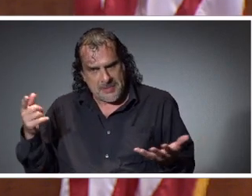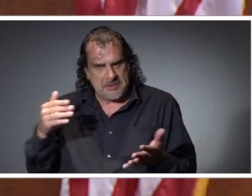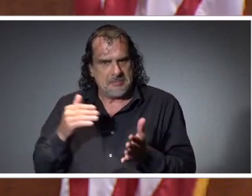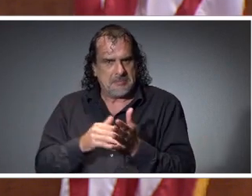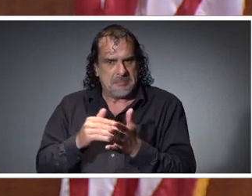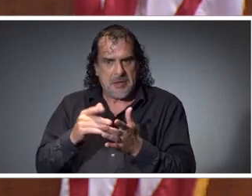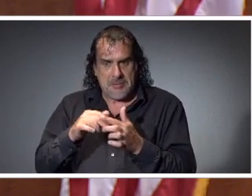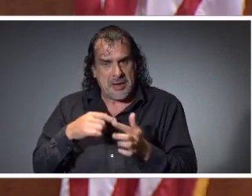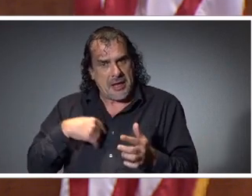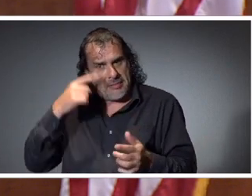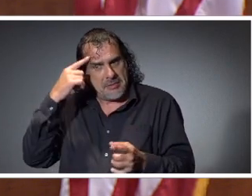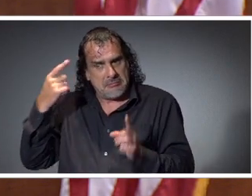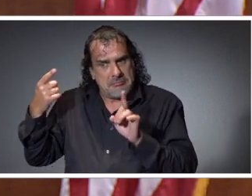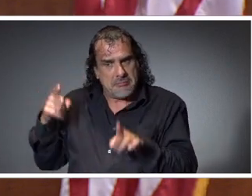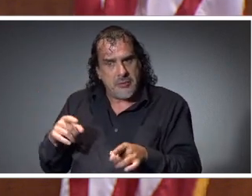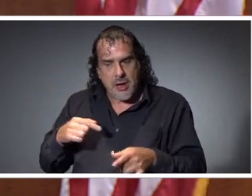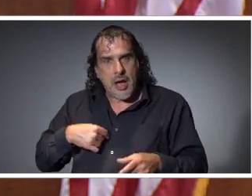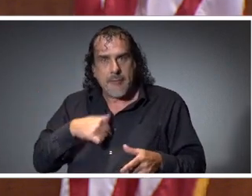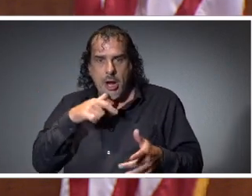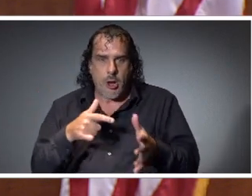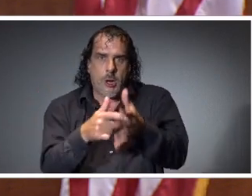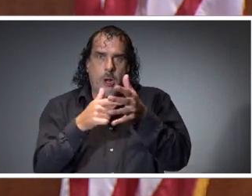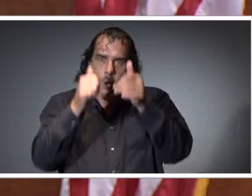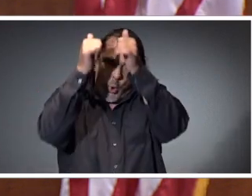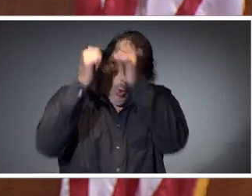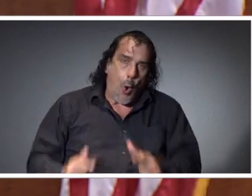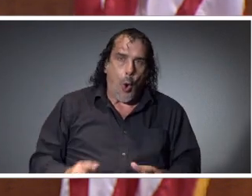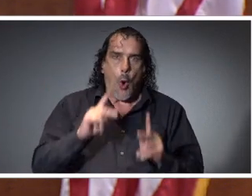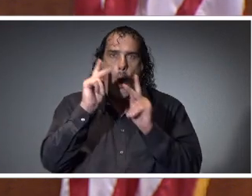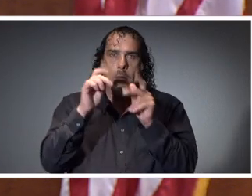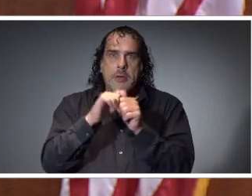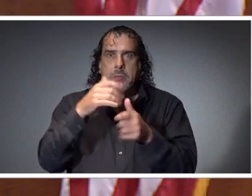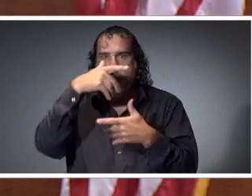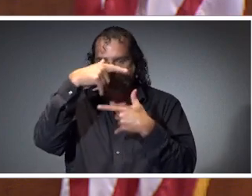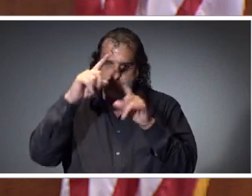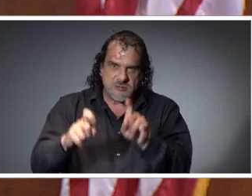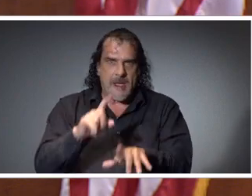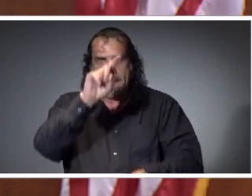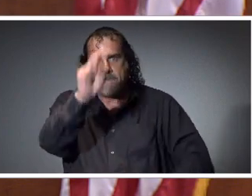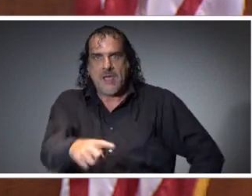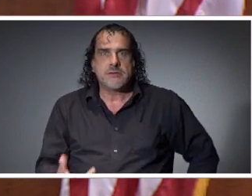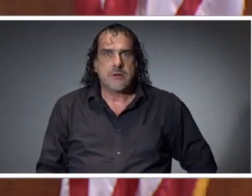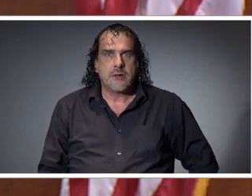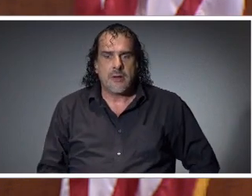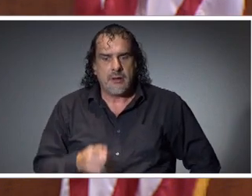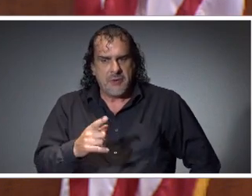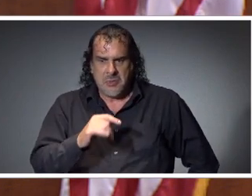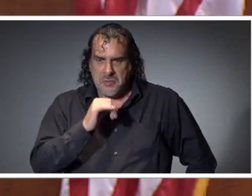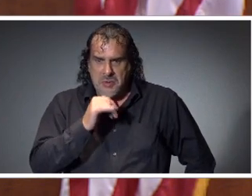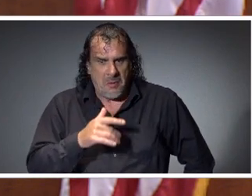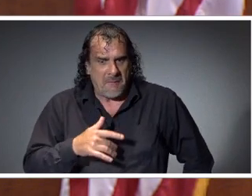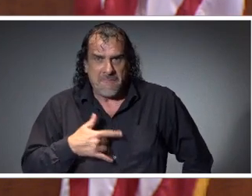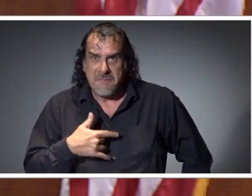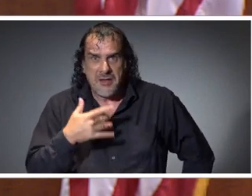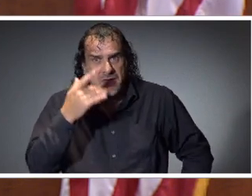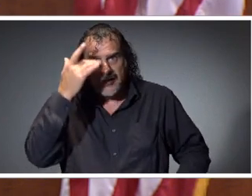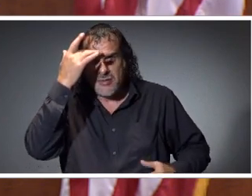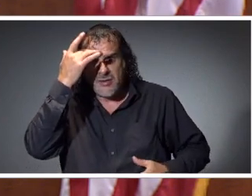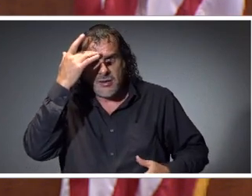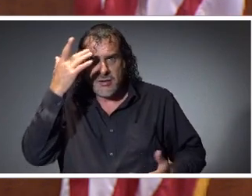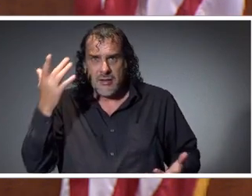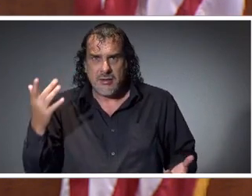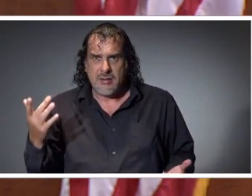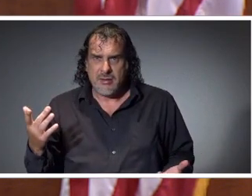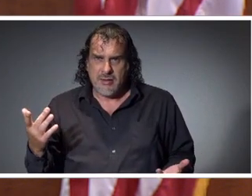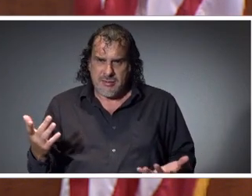I'm not going to mandate that everybody in Mississippi get a test. And if people don't feel bad, Mississippians just